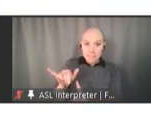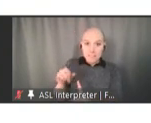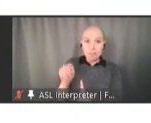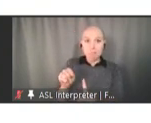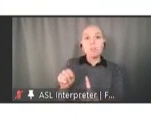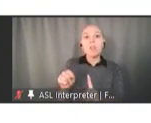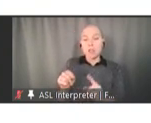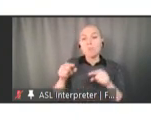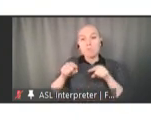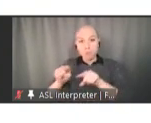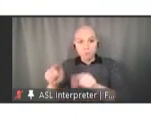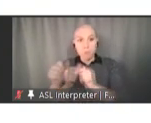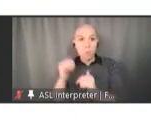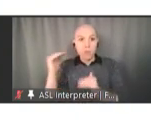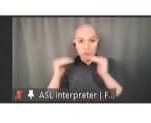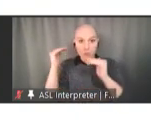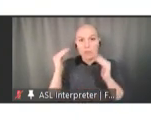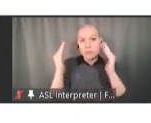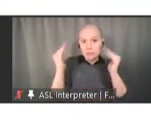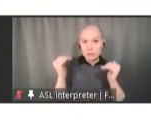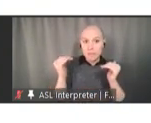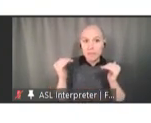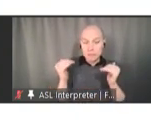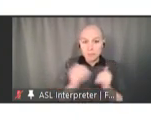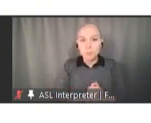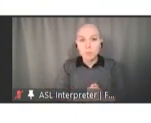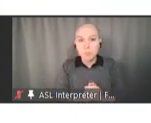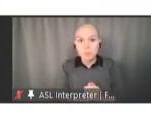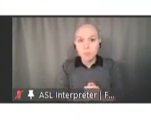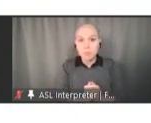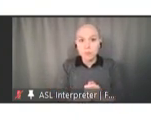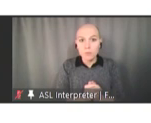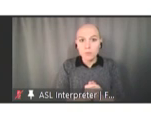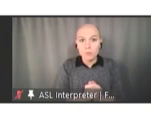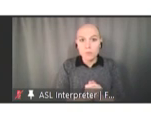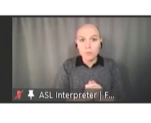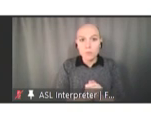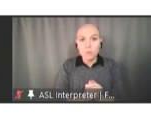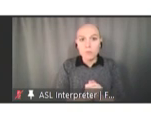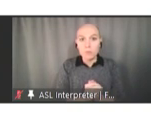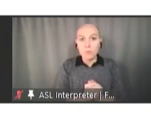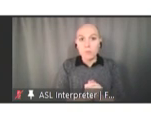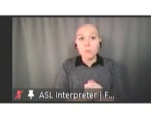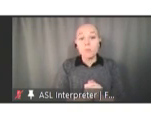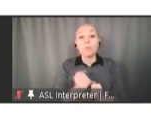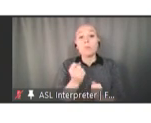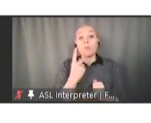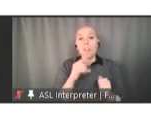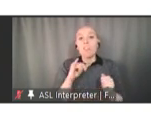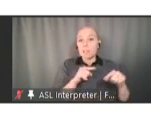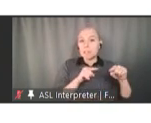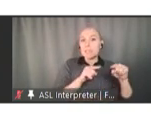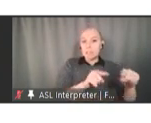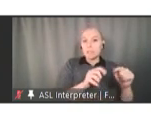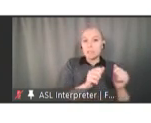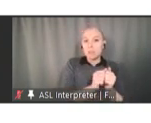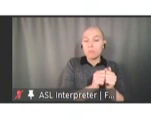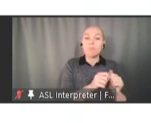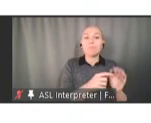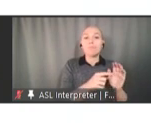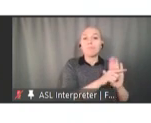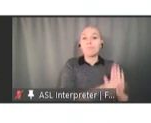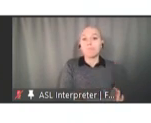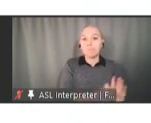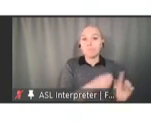well-characterized events associated with Pfizer-BioNTech COVID-19 vaccination or consistent with myocarditis.